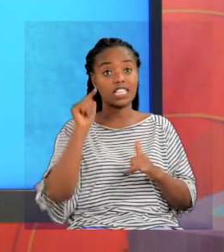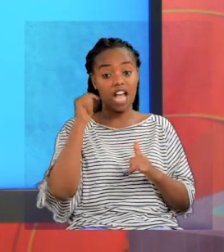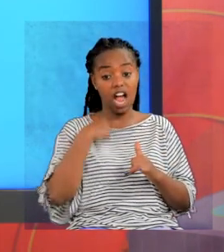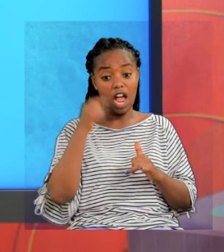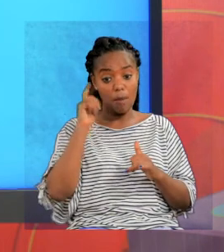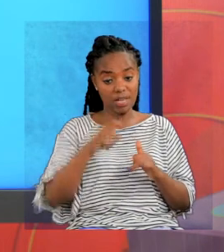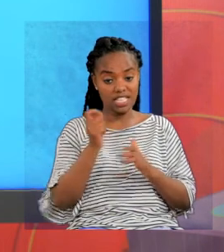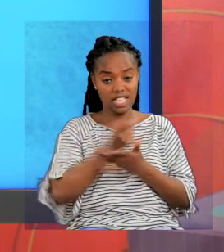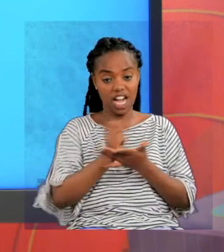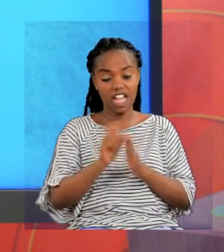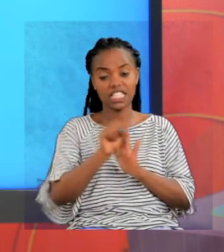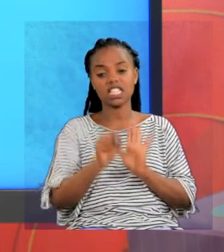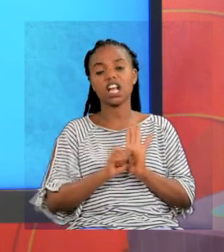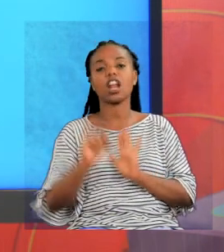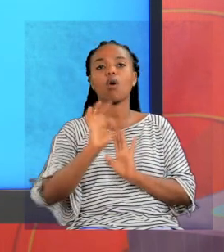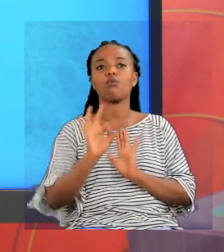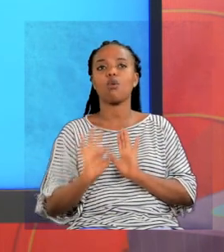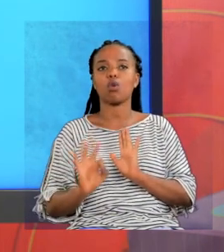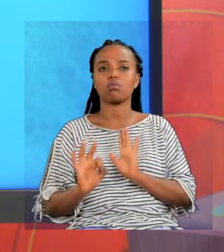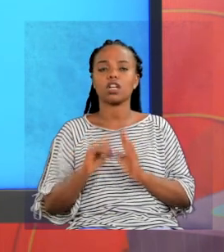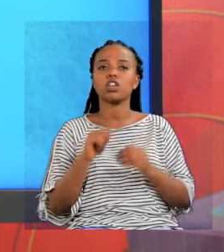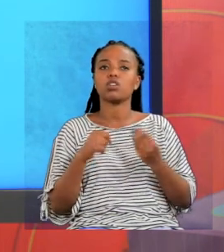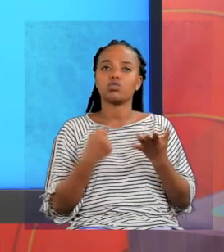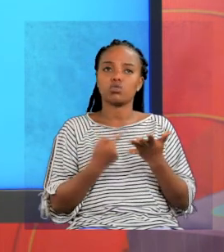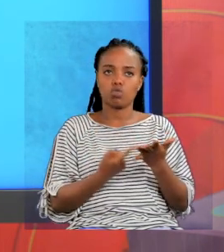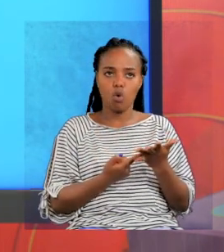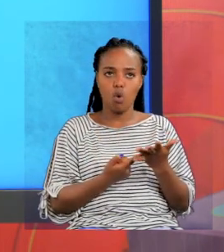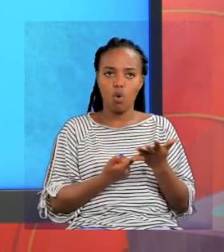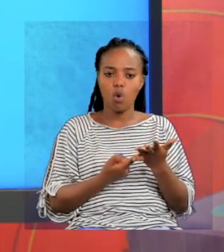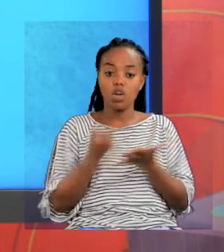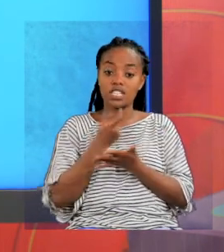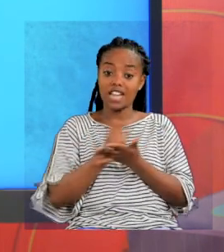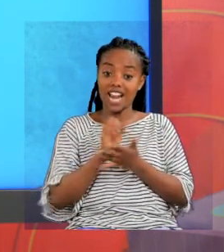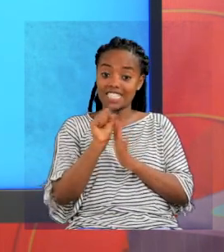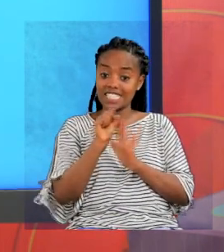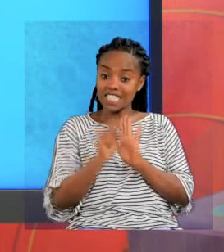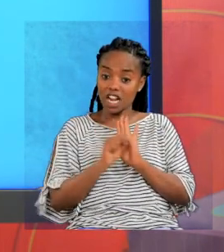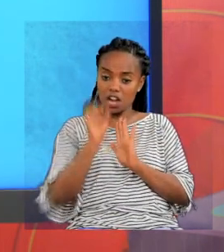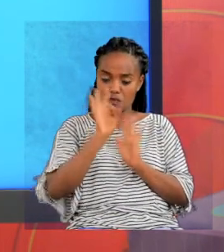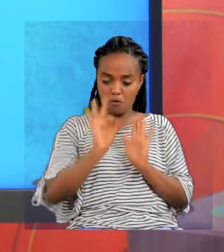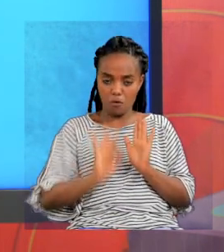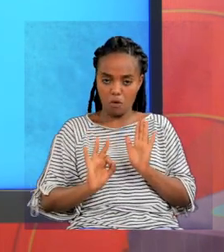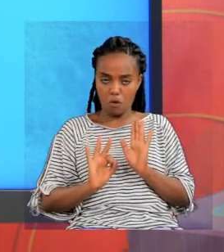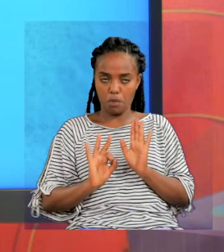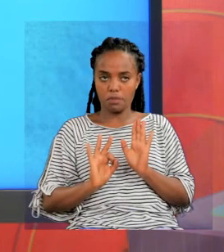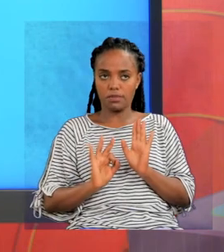in standard form. So to write in standard form,